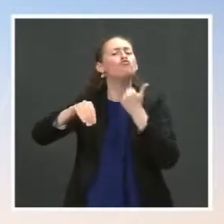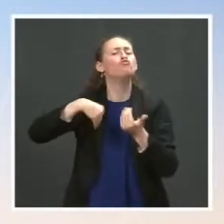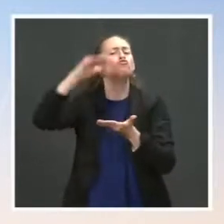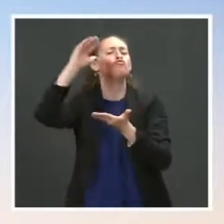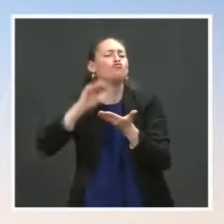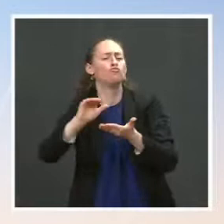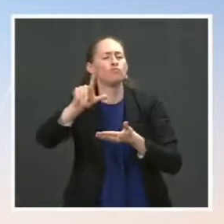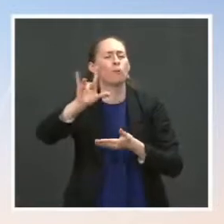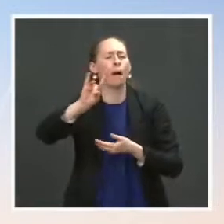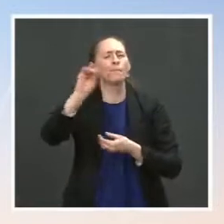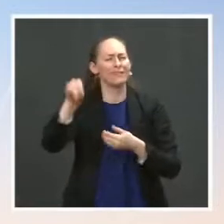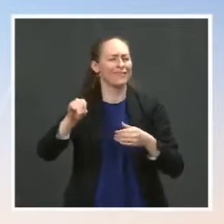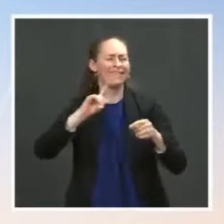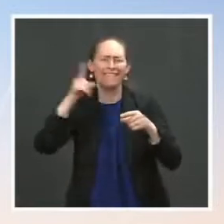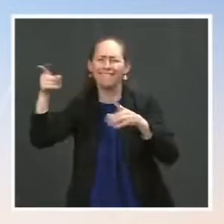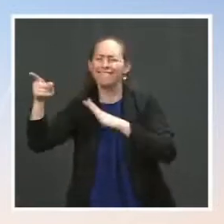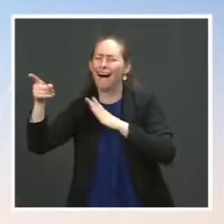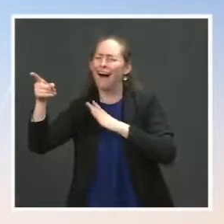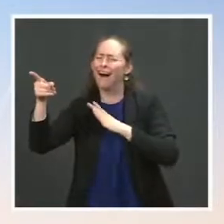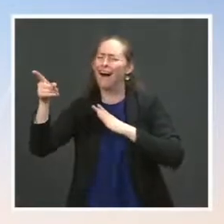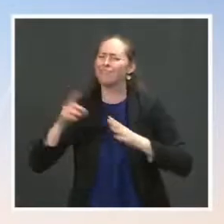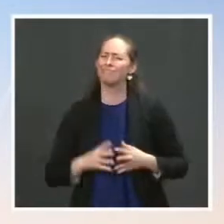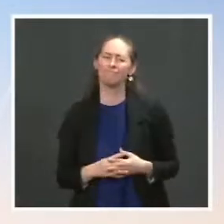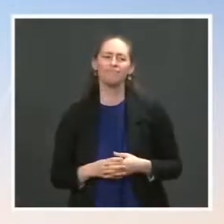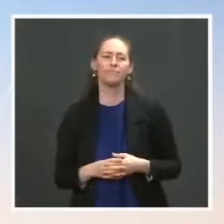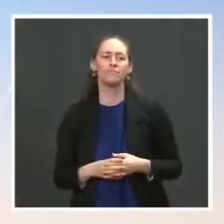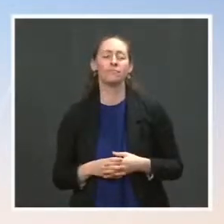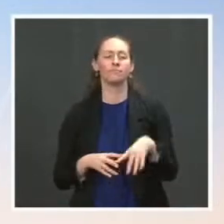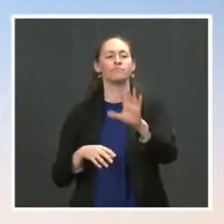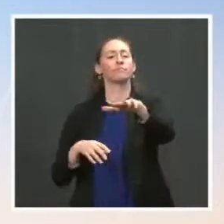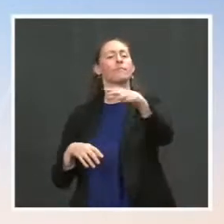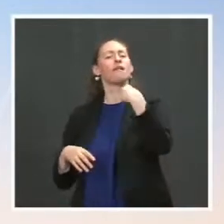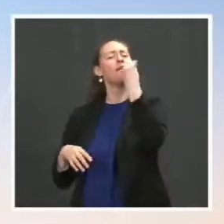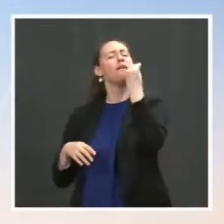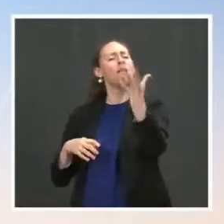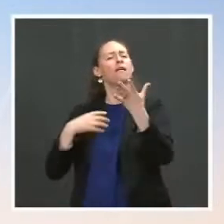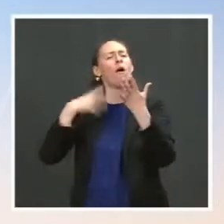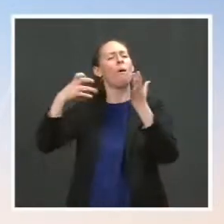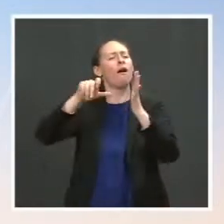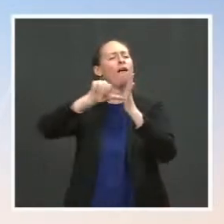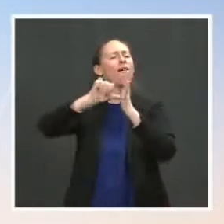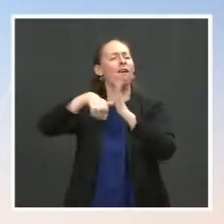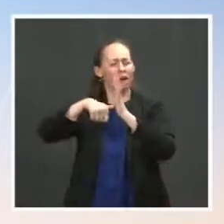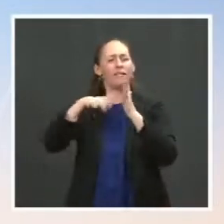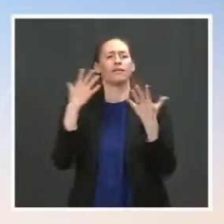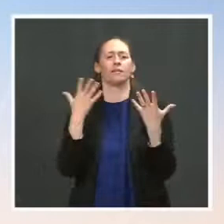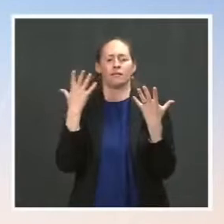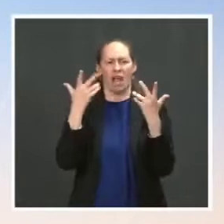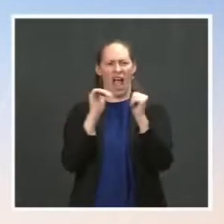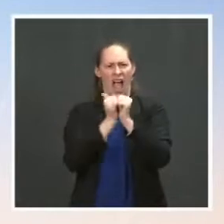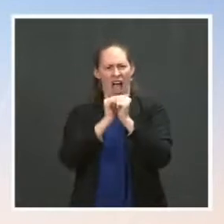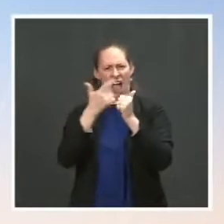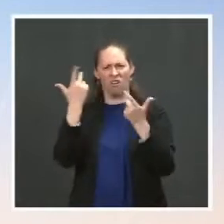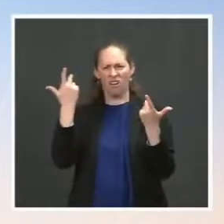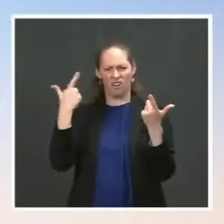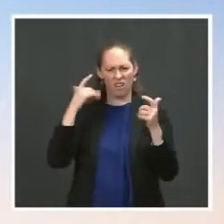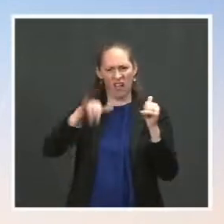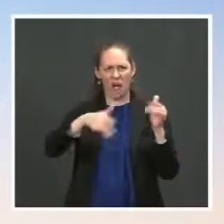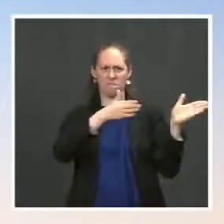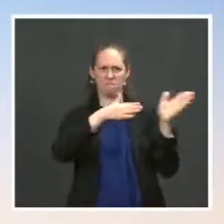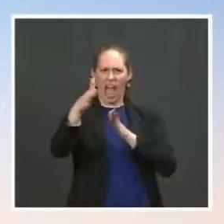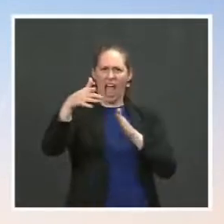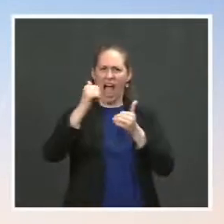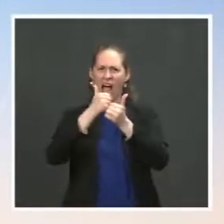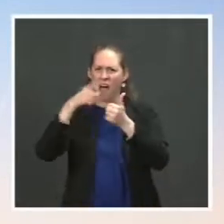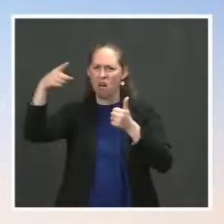than it's been for most of my lifetime. Now, we've heard a lot of different ideas on what the pay for should be. I think this is a good time to take those inputs on board,